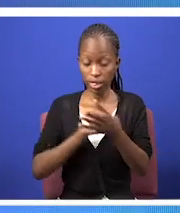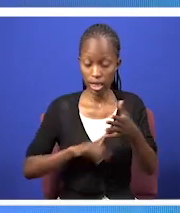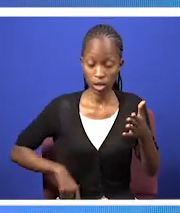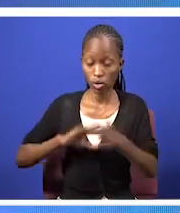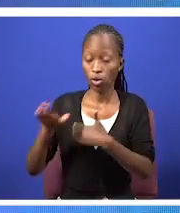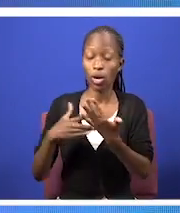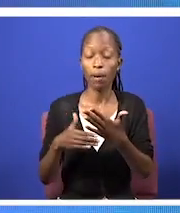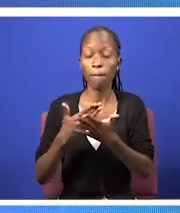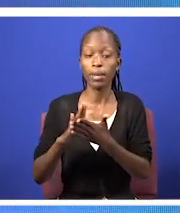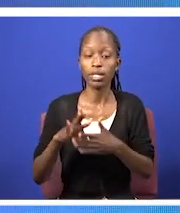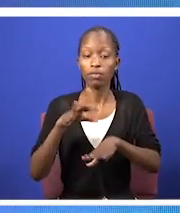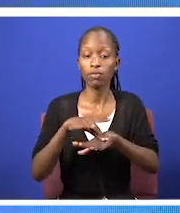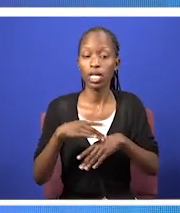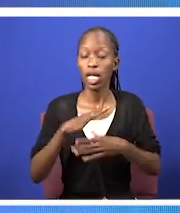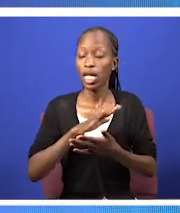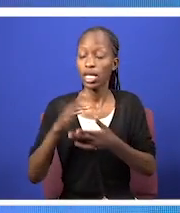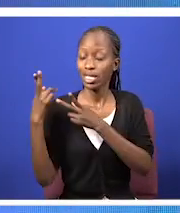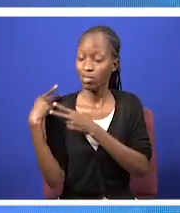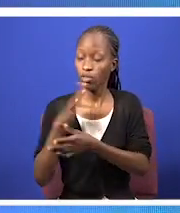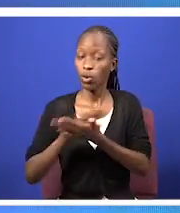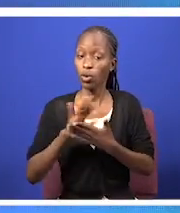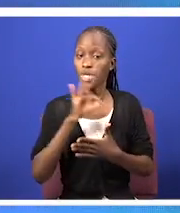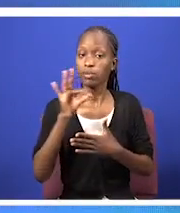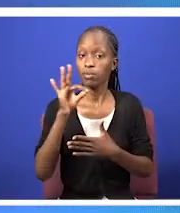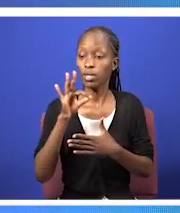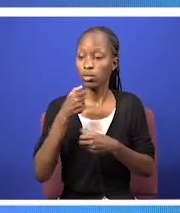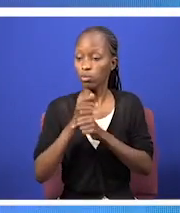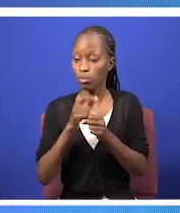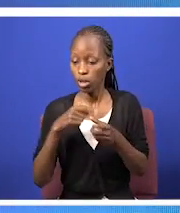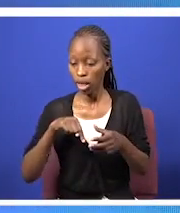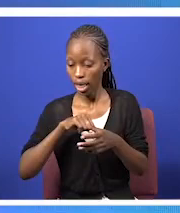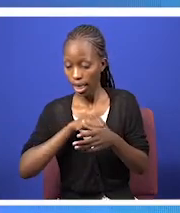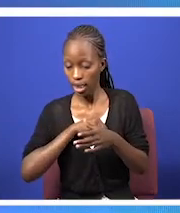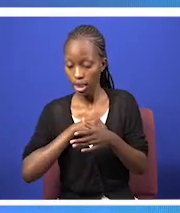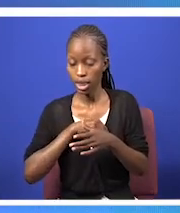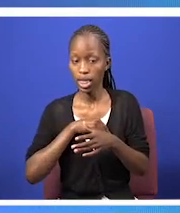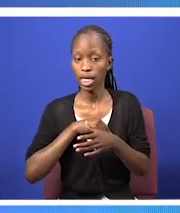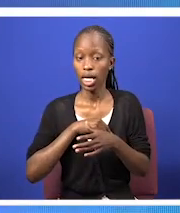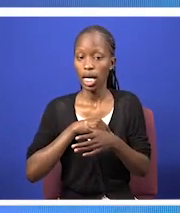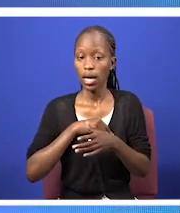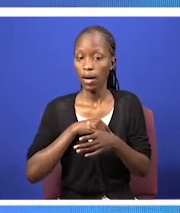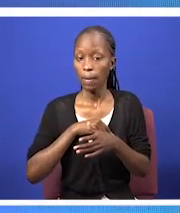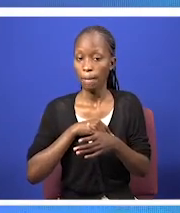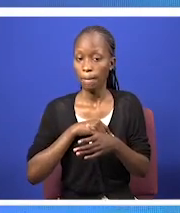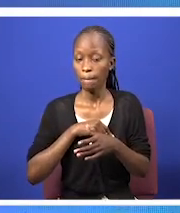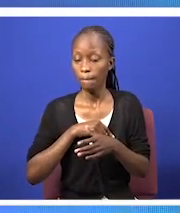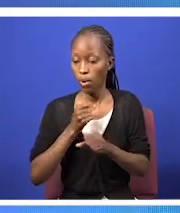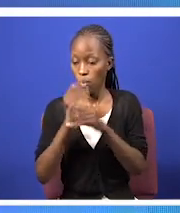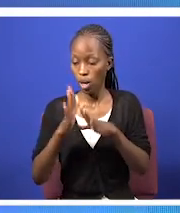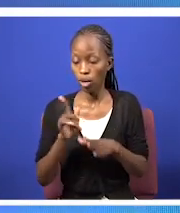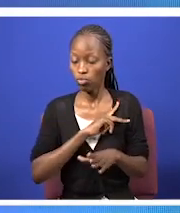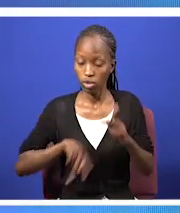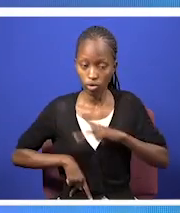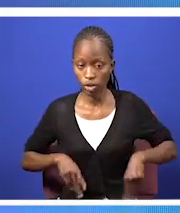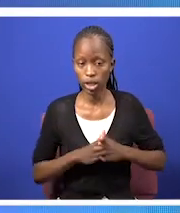Spirit's job to make us subjects of the King of Kings and Lord of Lords, wherever